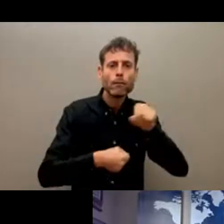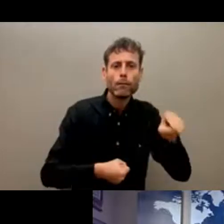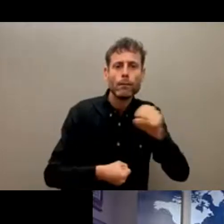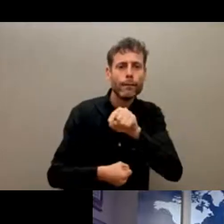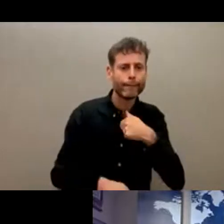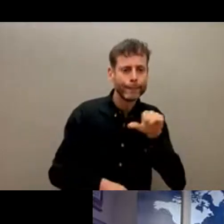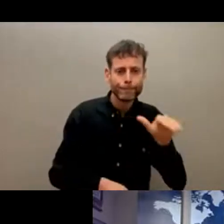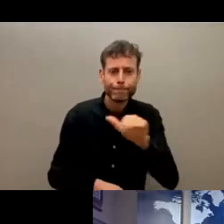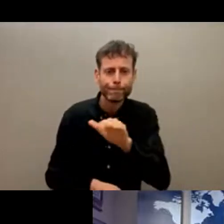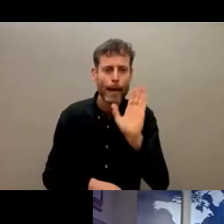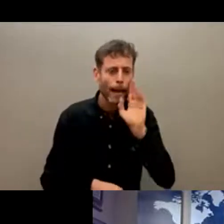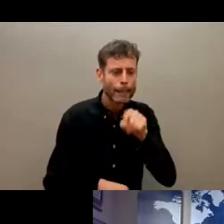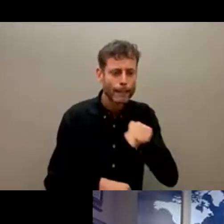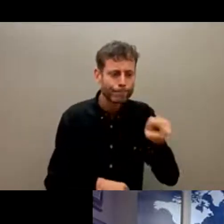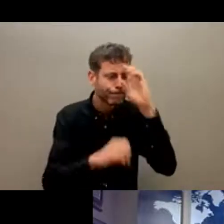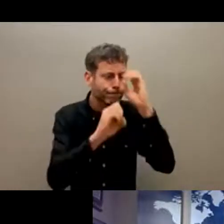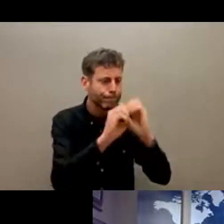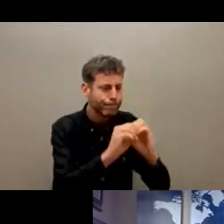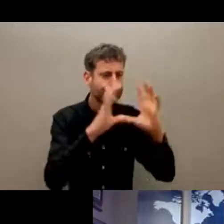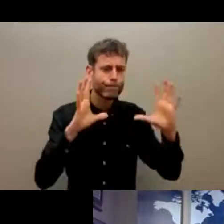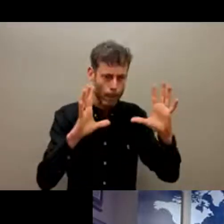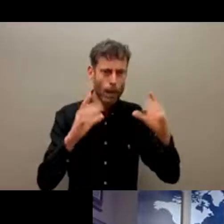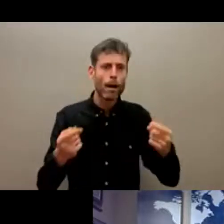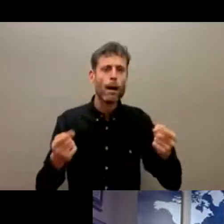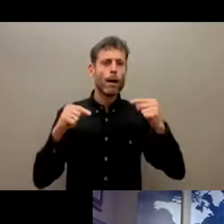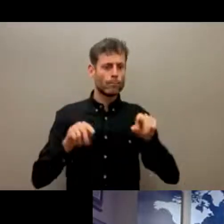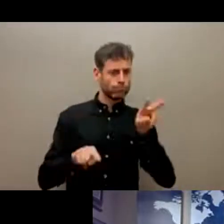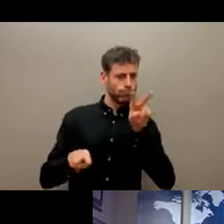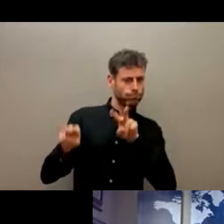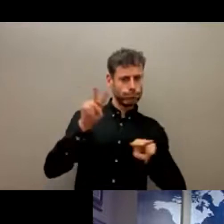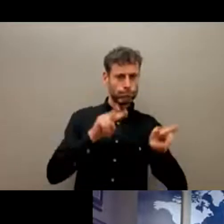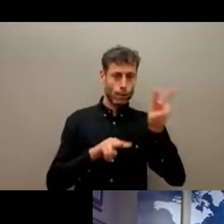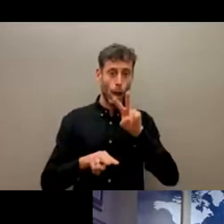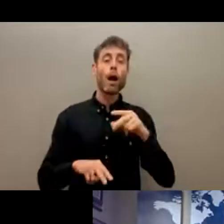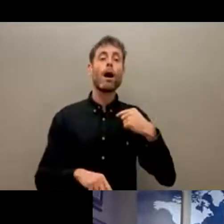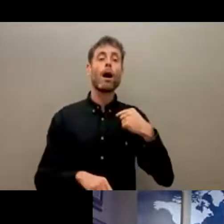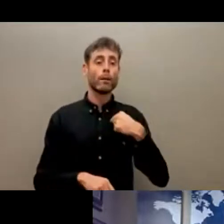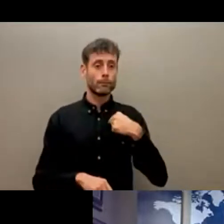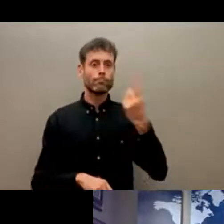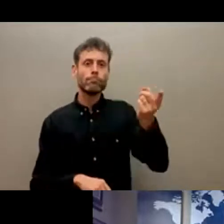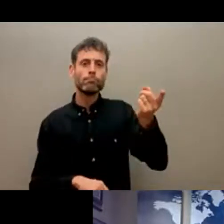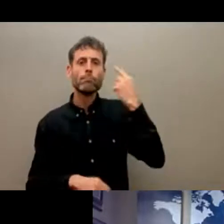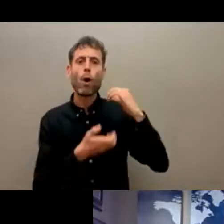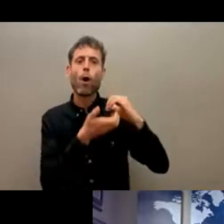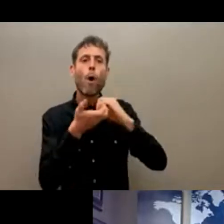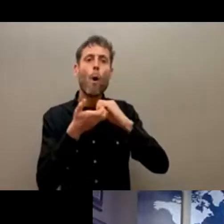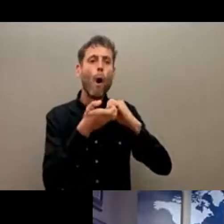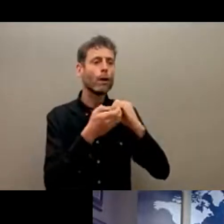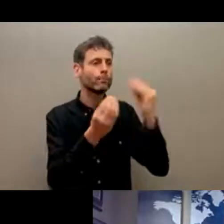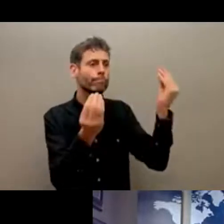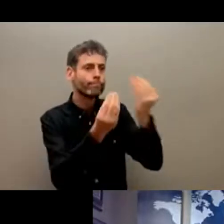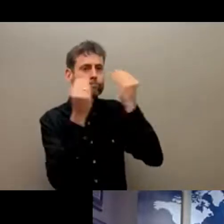some of the basics. But we had a learning session with other organizations, and this process has been